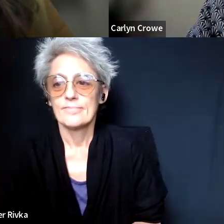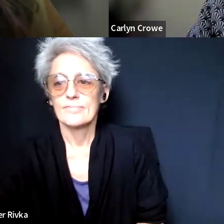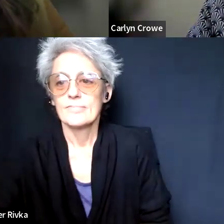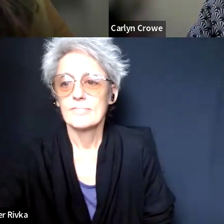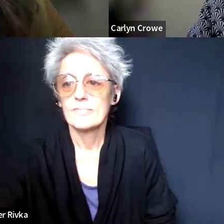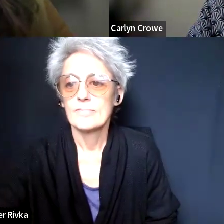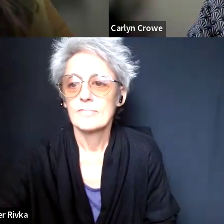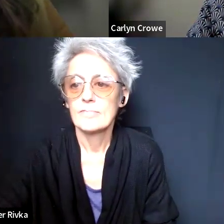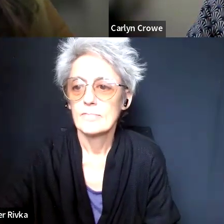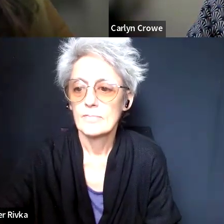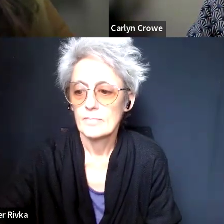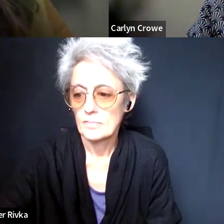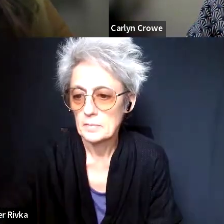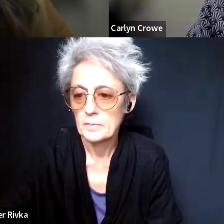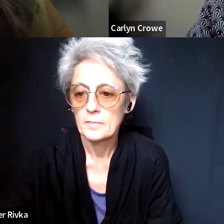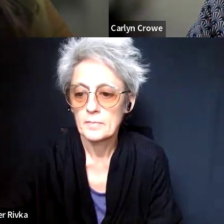Okay.